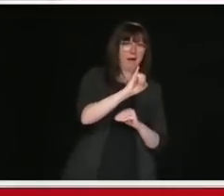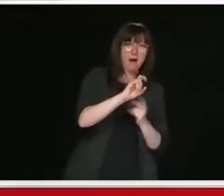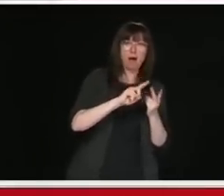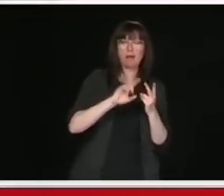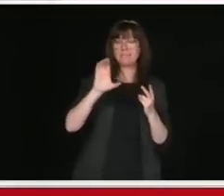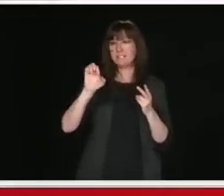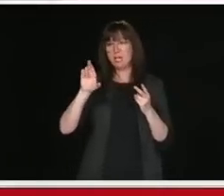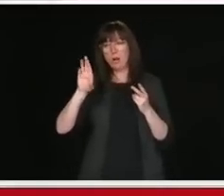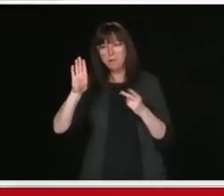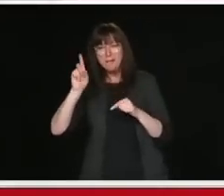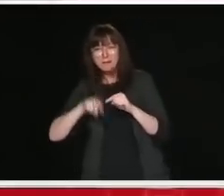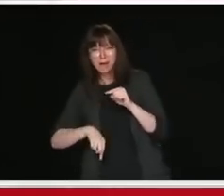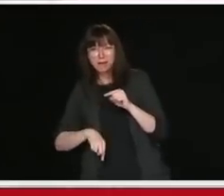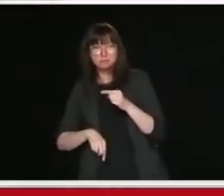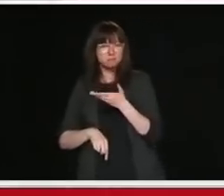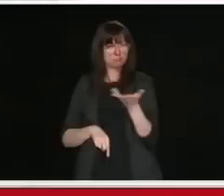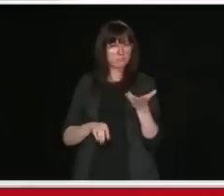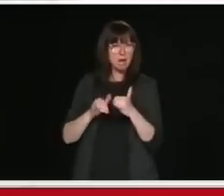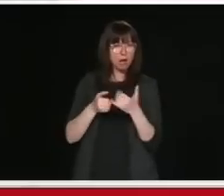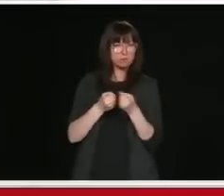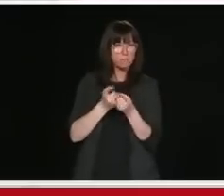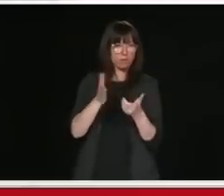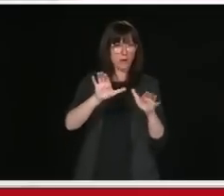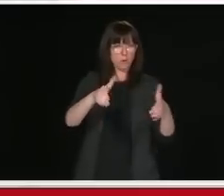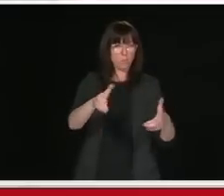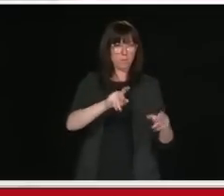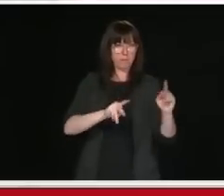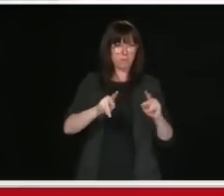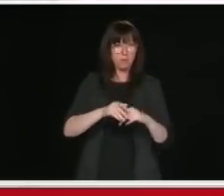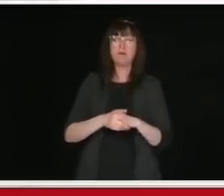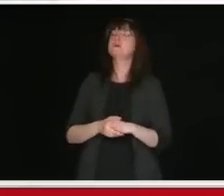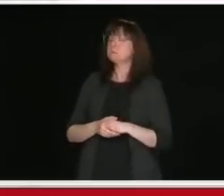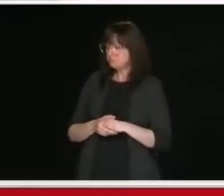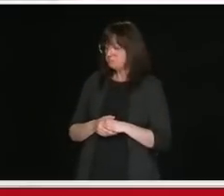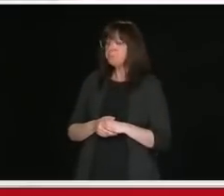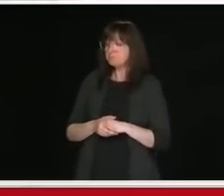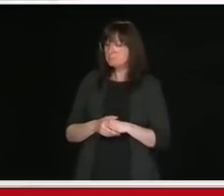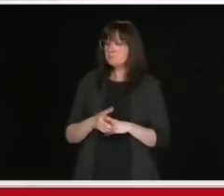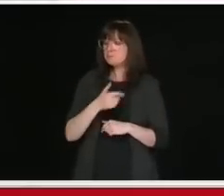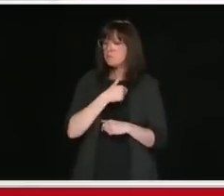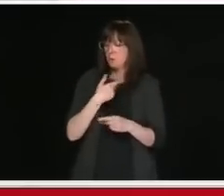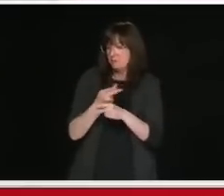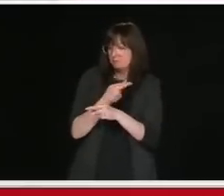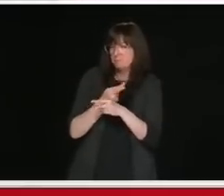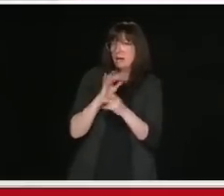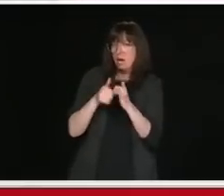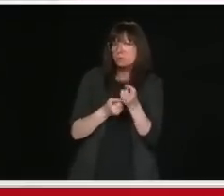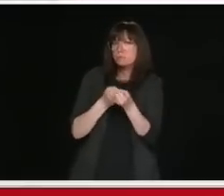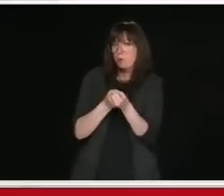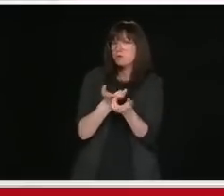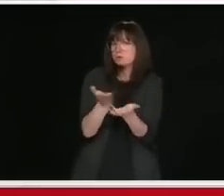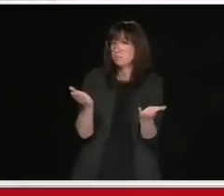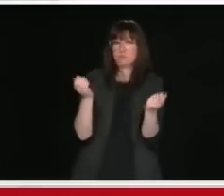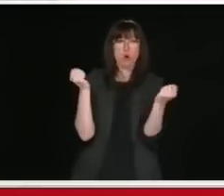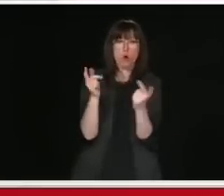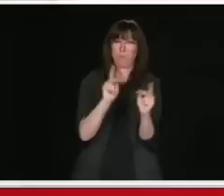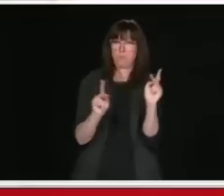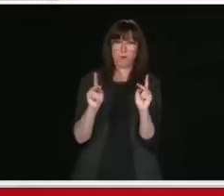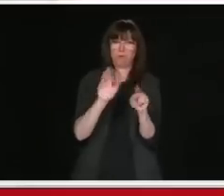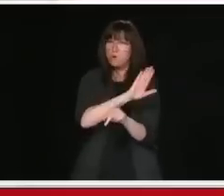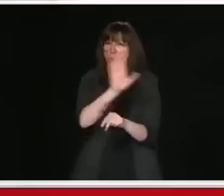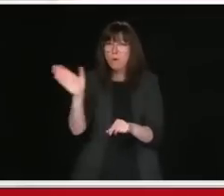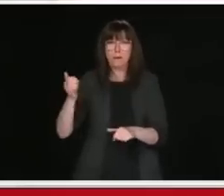these people? Yes, absolutely. We're looking at ways to help everyone in Canada that needs it. The two measures we put